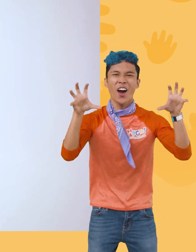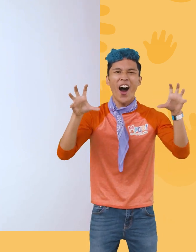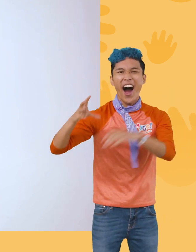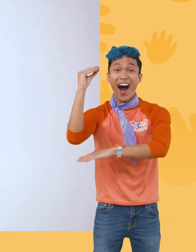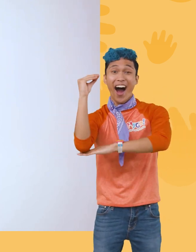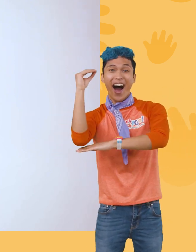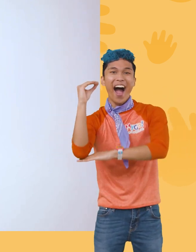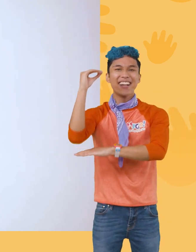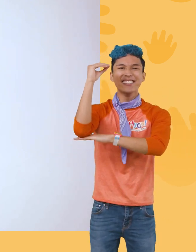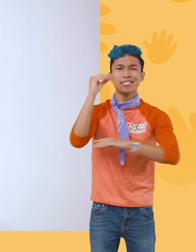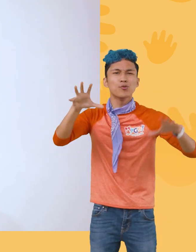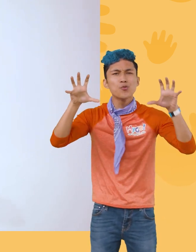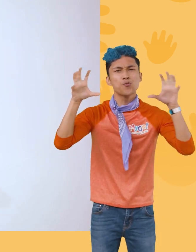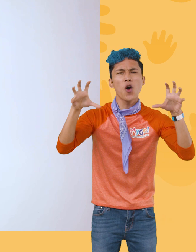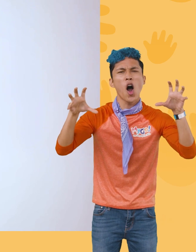Dinosaur!